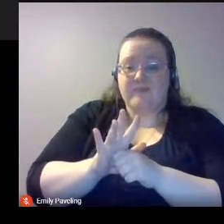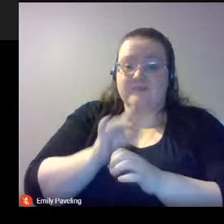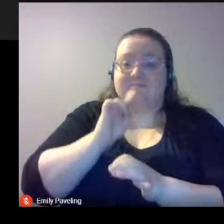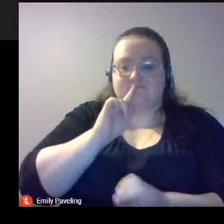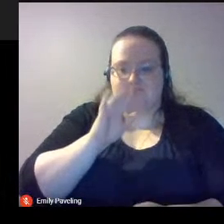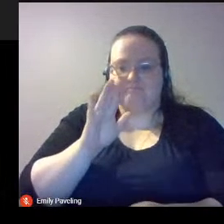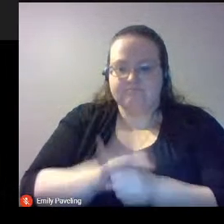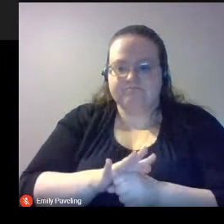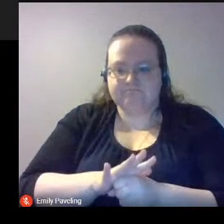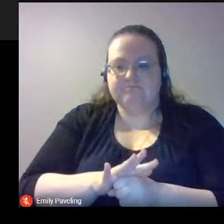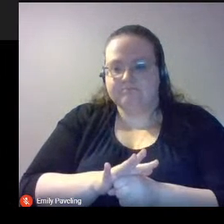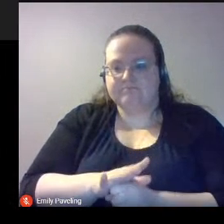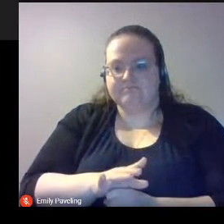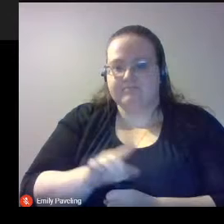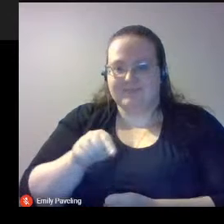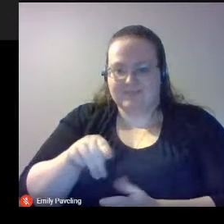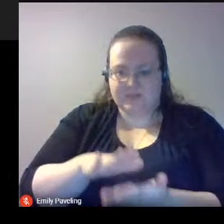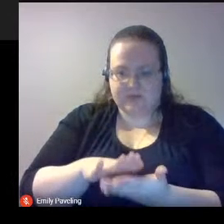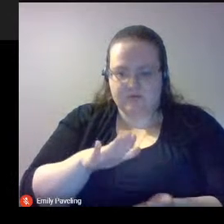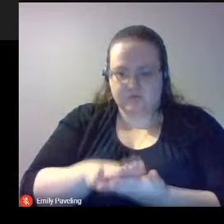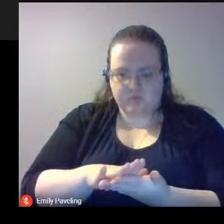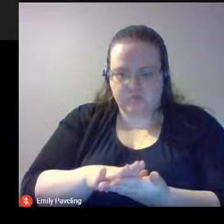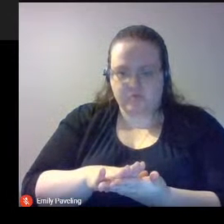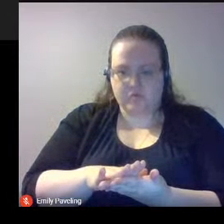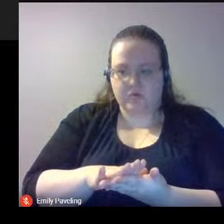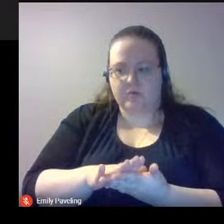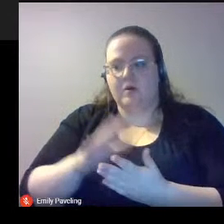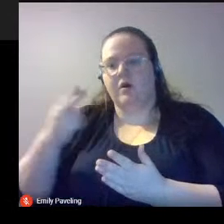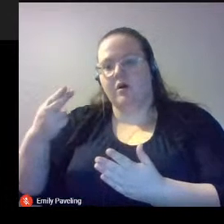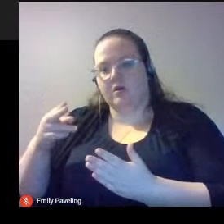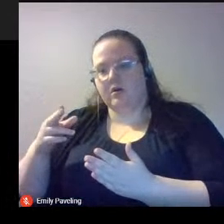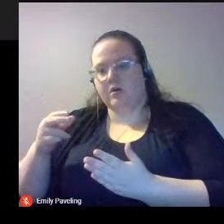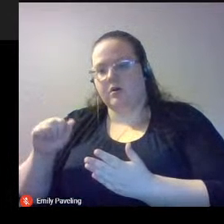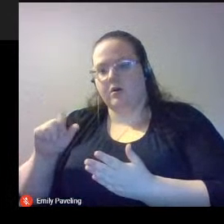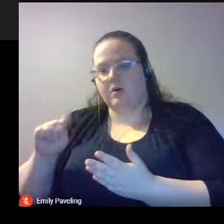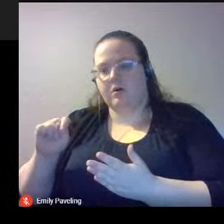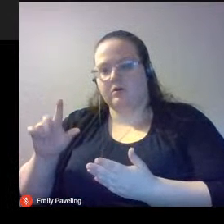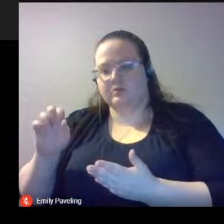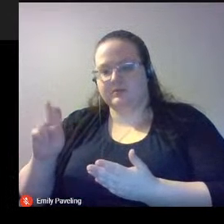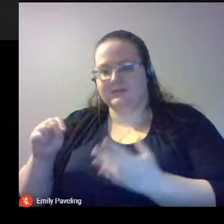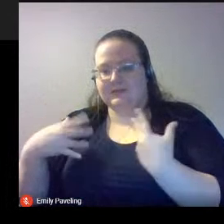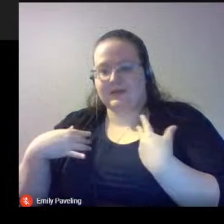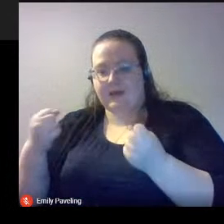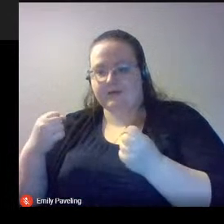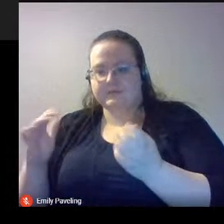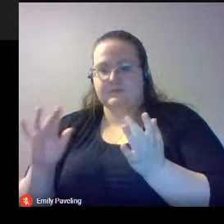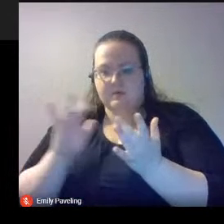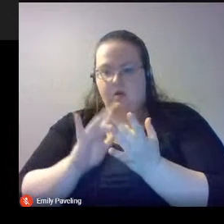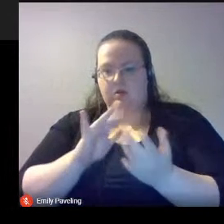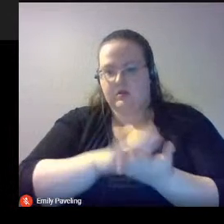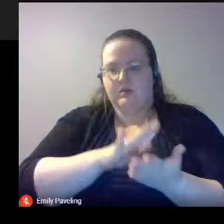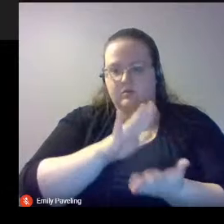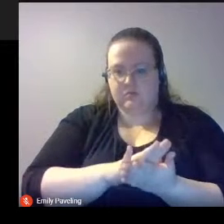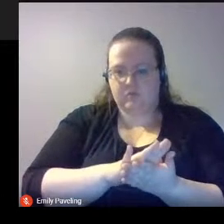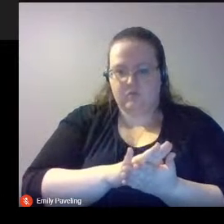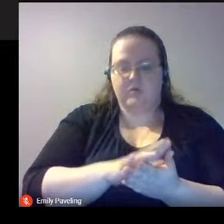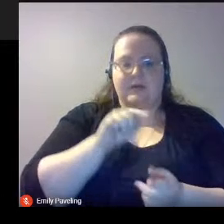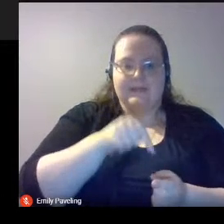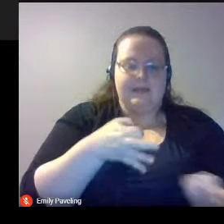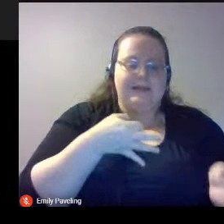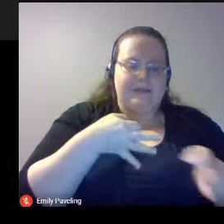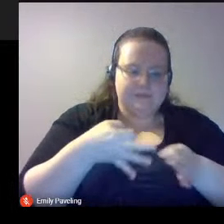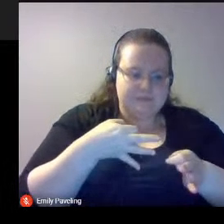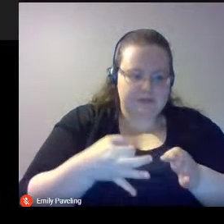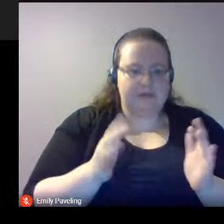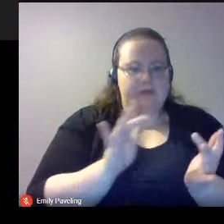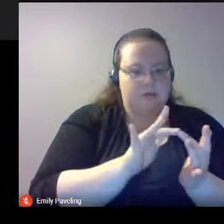COVID-19, Halton Region Public Health will notify the school and provide further information on contact tracing and outbreak management.